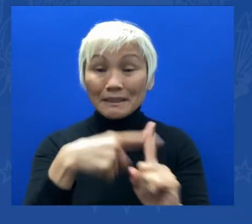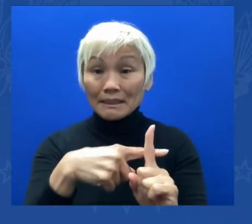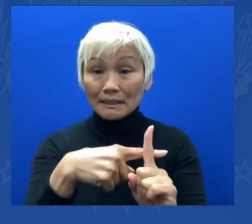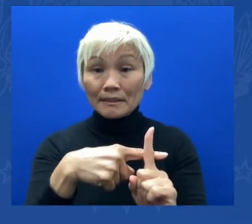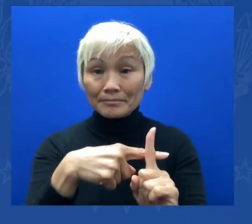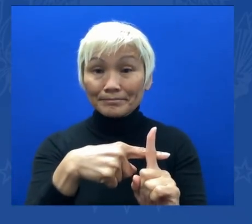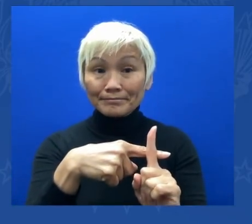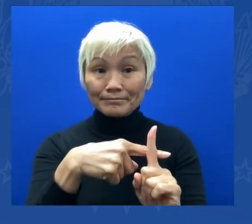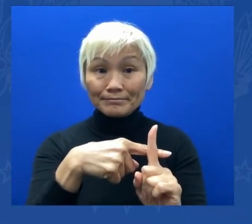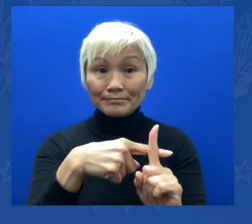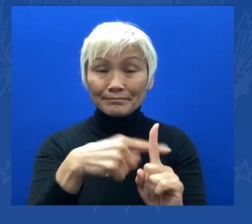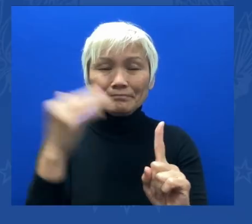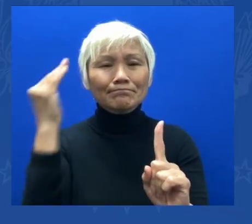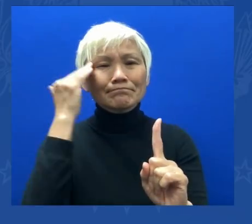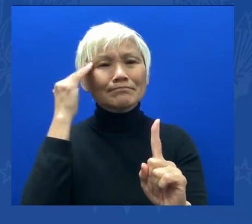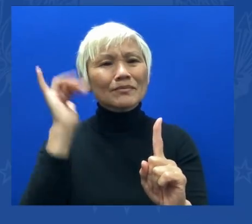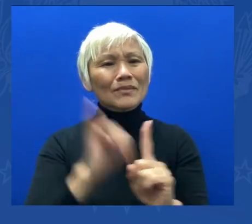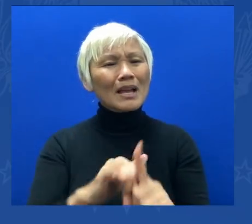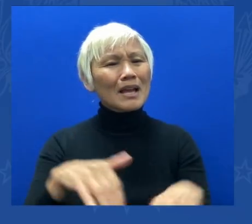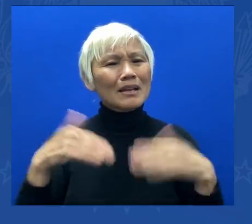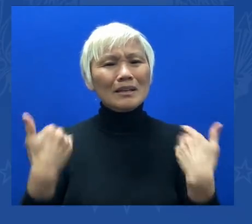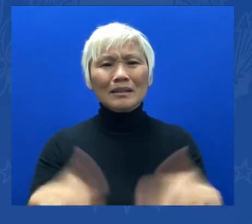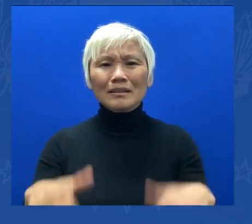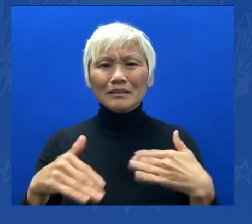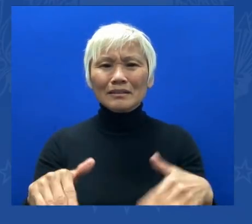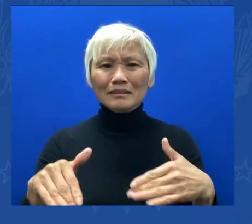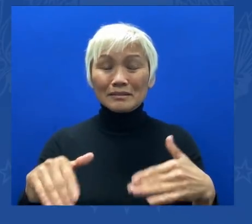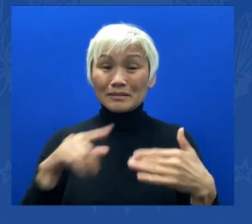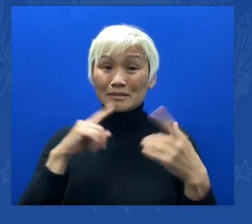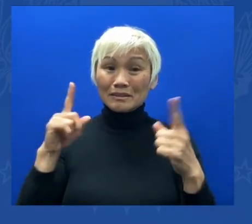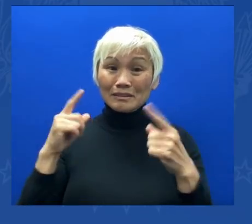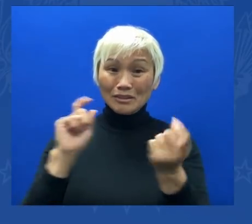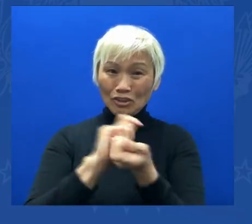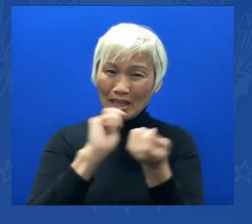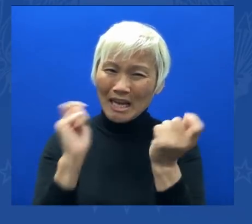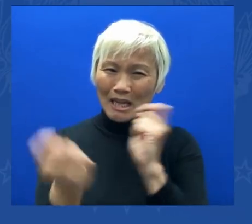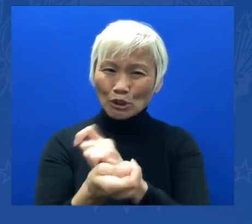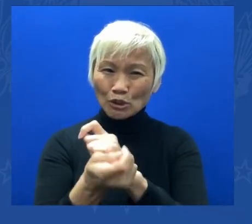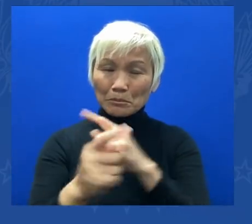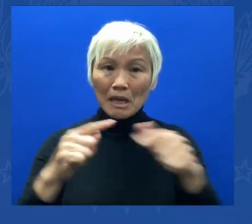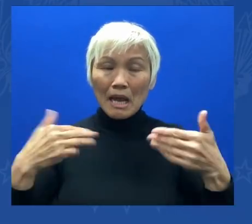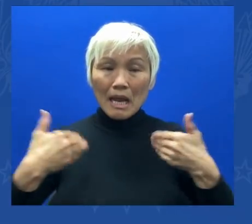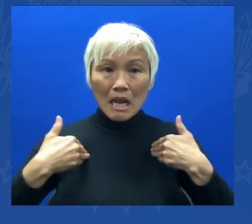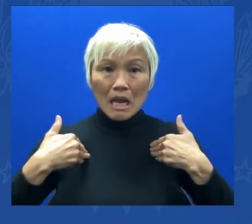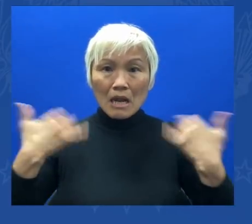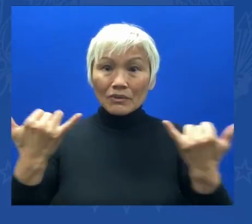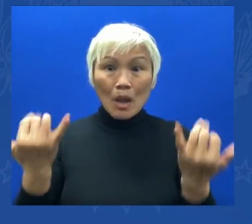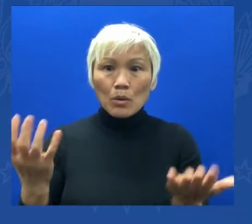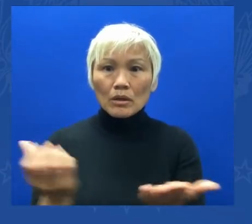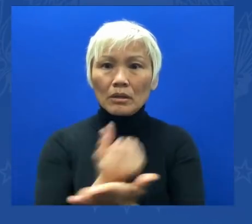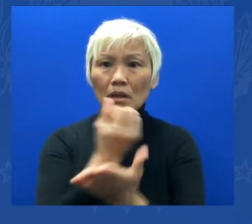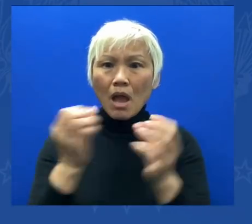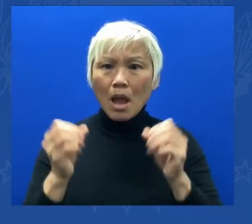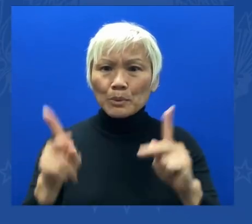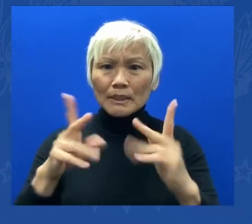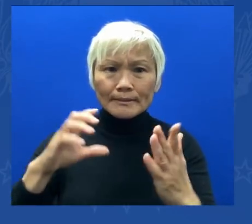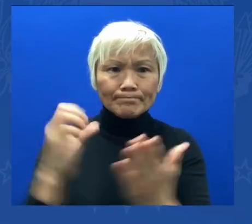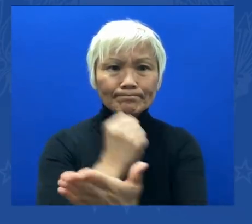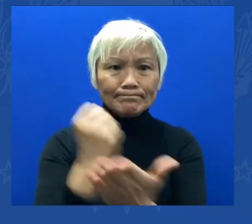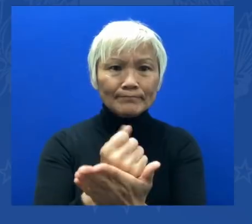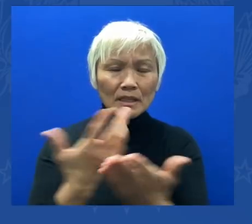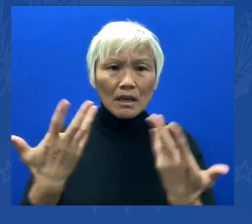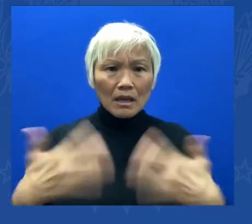presents enormous opportunities. For despite all the crises, all the partisanship, all the shouting and